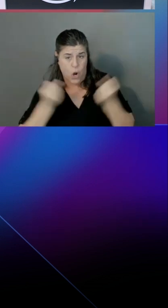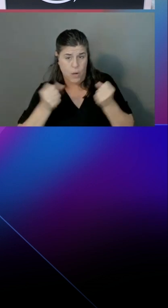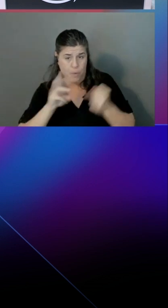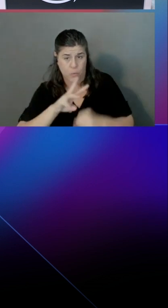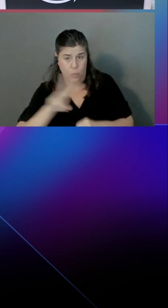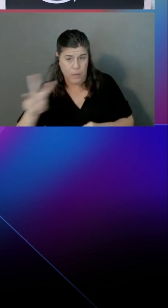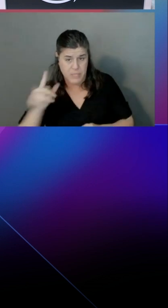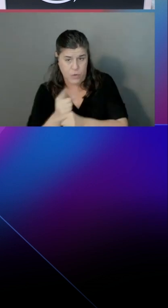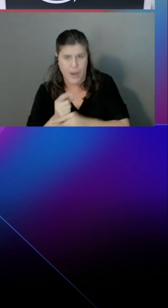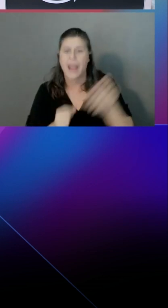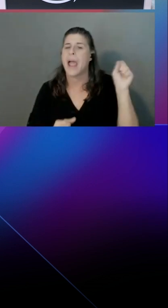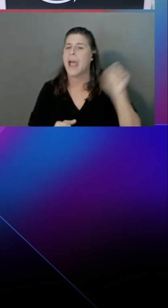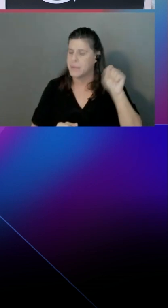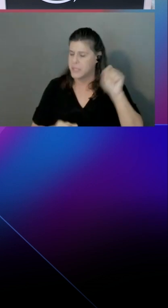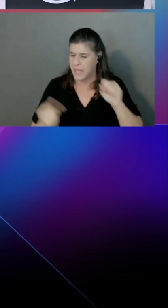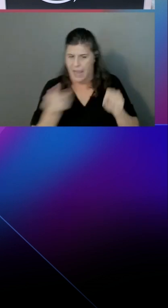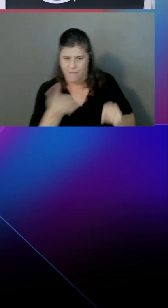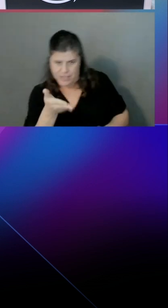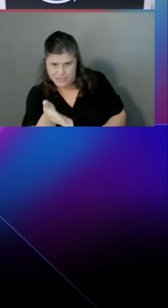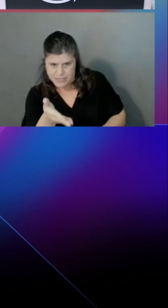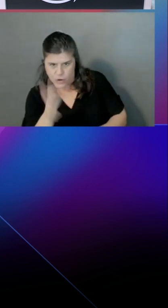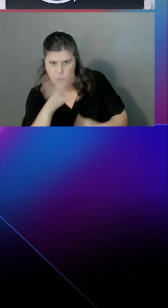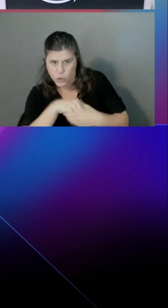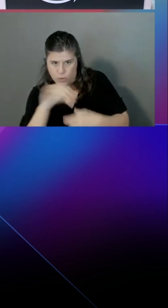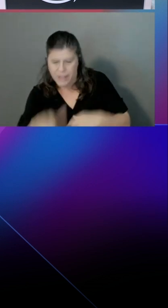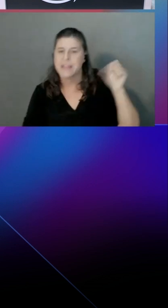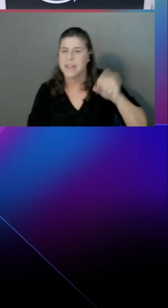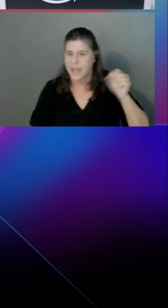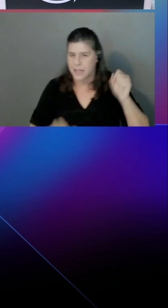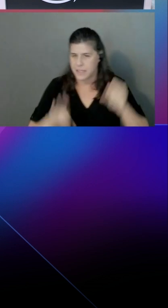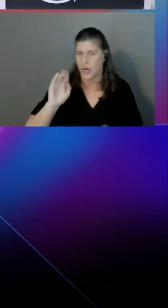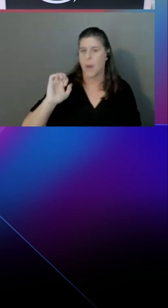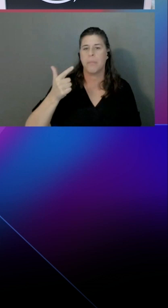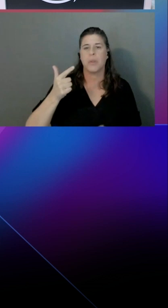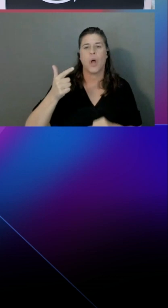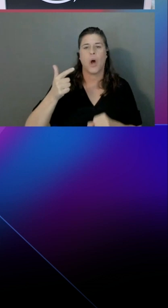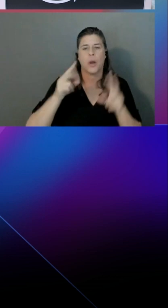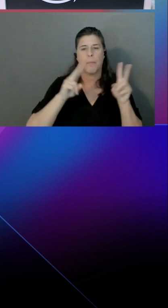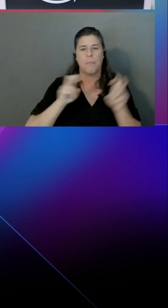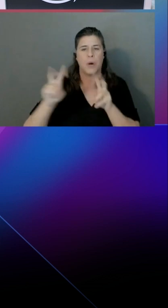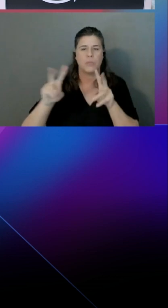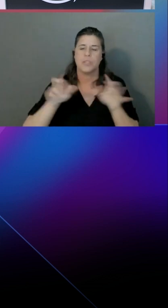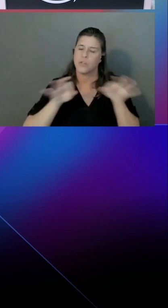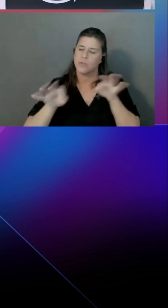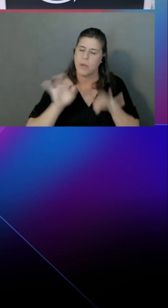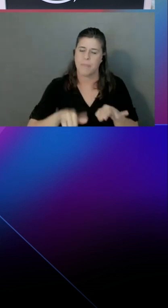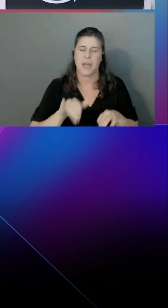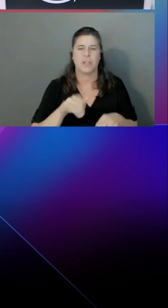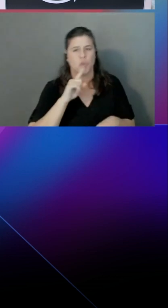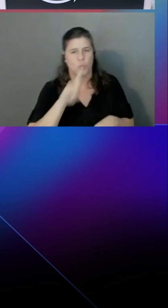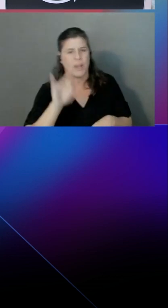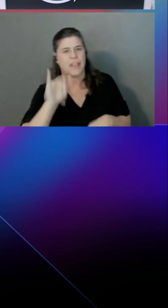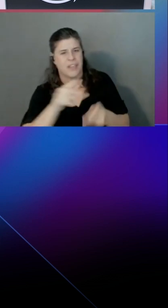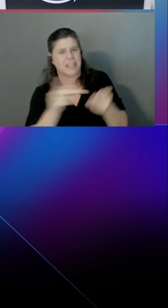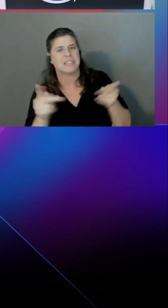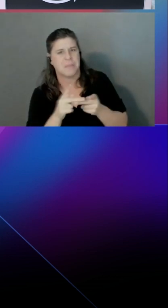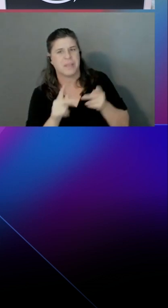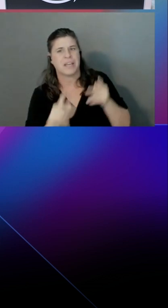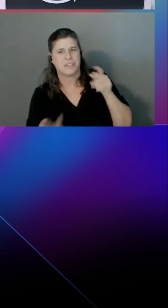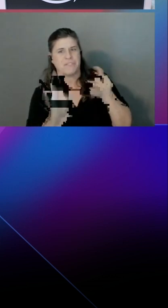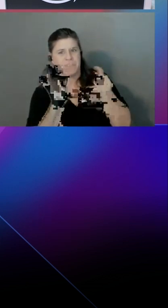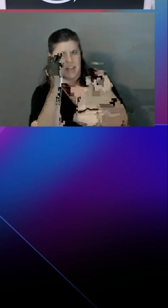there. Yes. Including that, perfect. And our blog posts are describing it as well. That's also there. So it's the place to go, really. Yeah, actually everything's